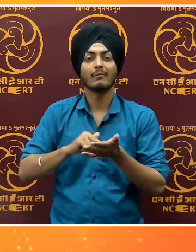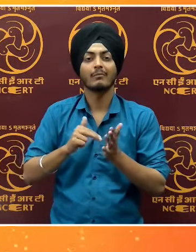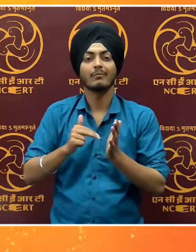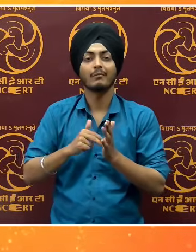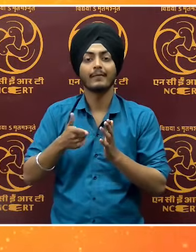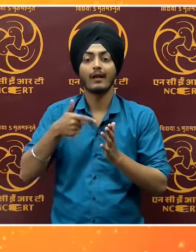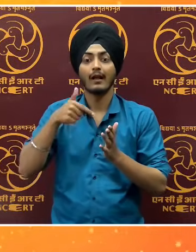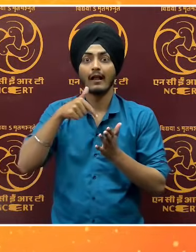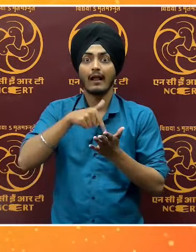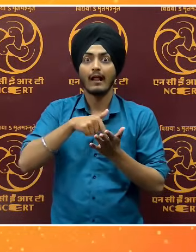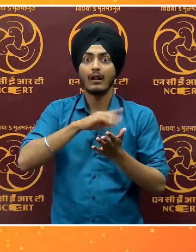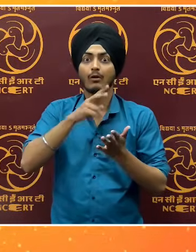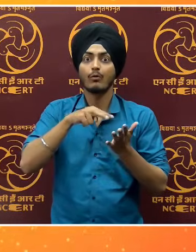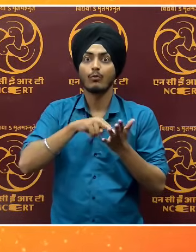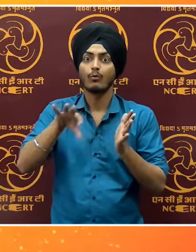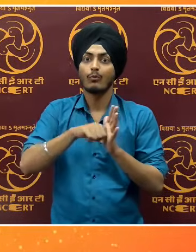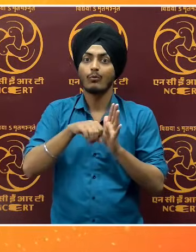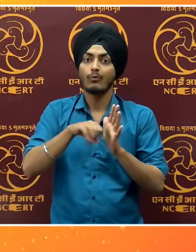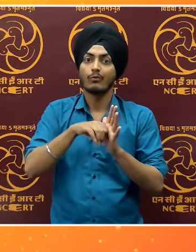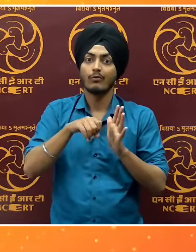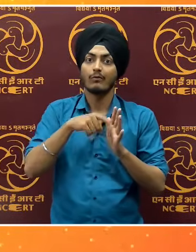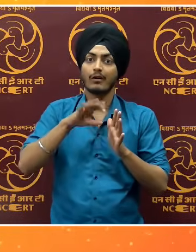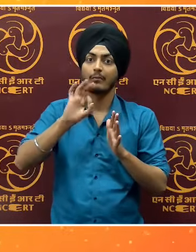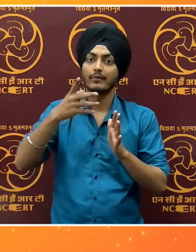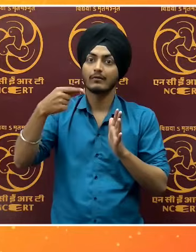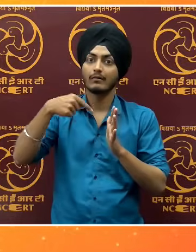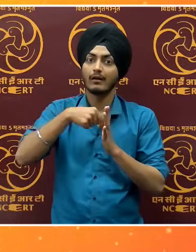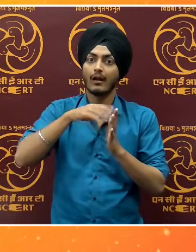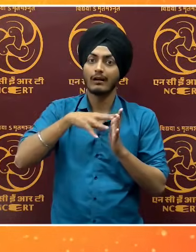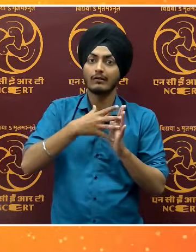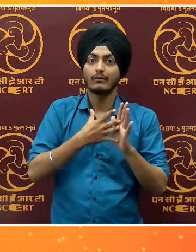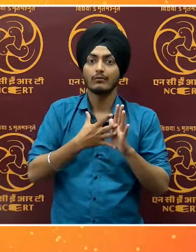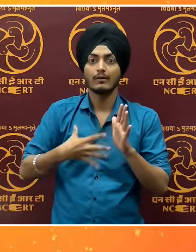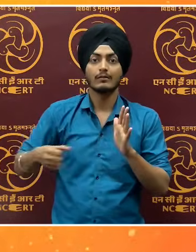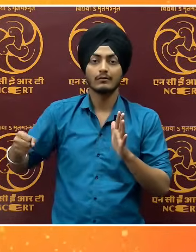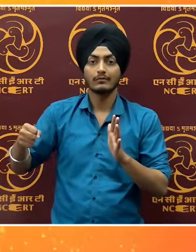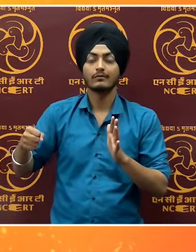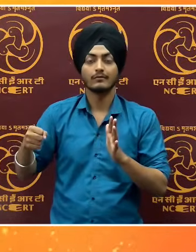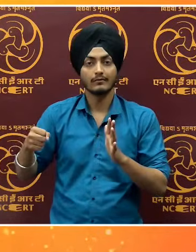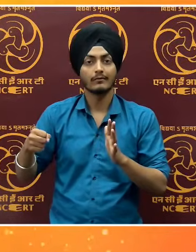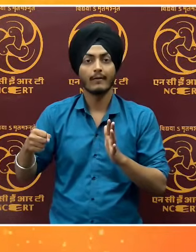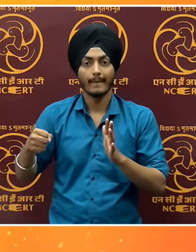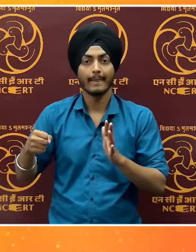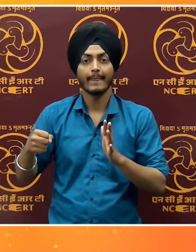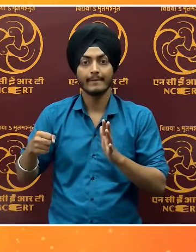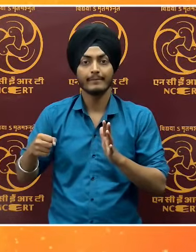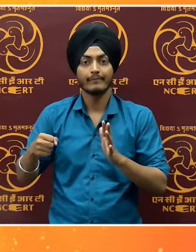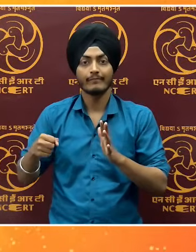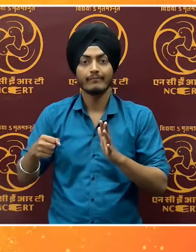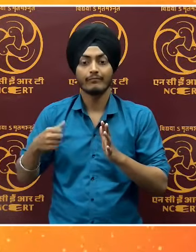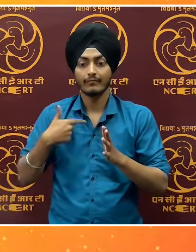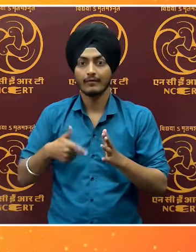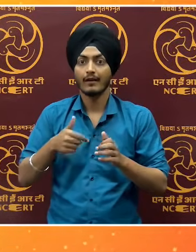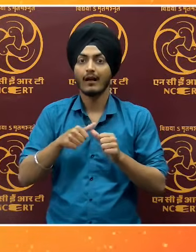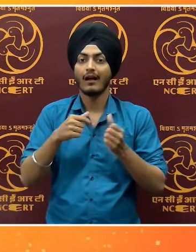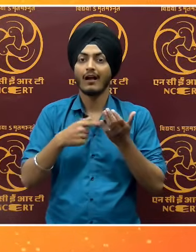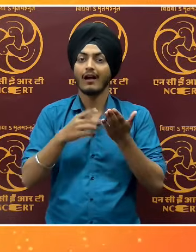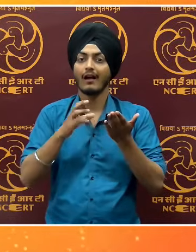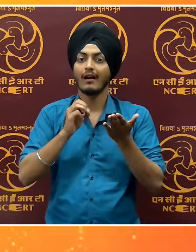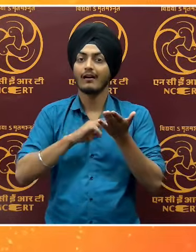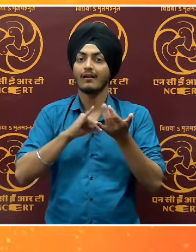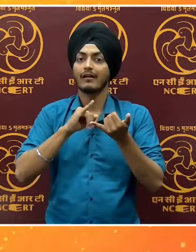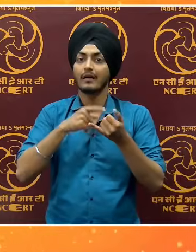when charge is flowing through the iron, it will collide on the atoms and ion present inside the